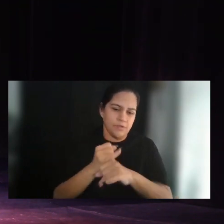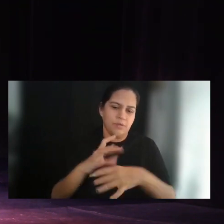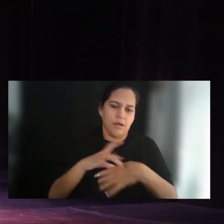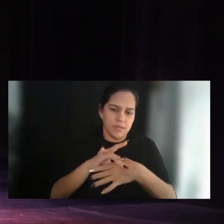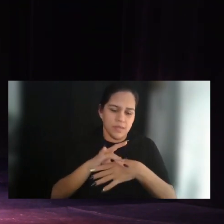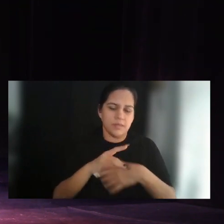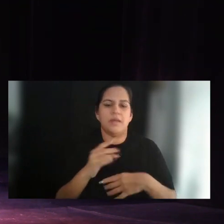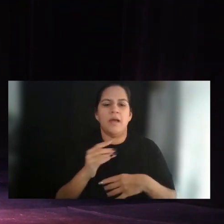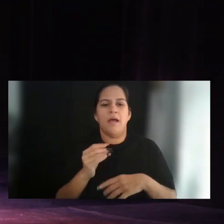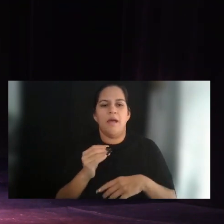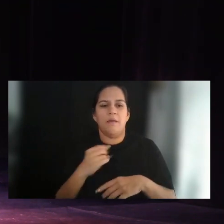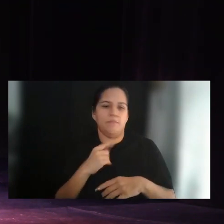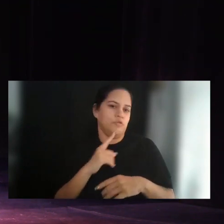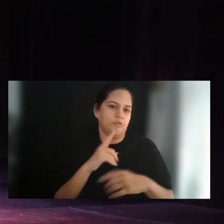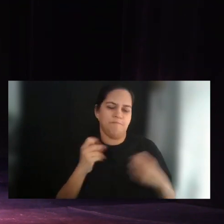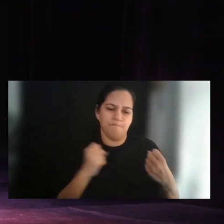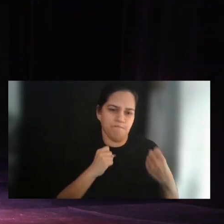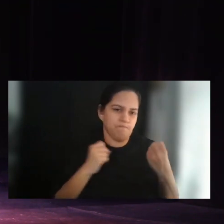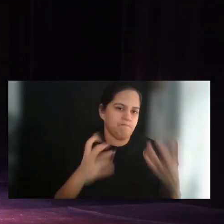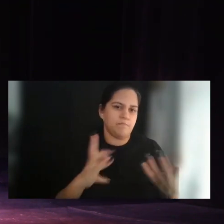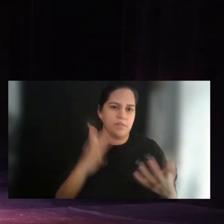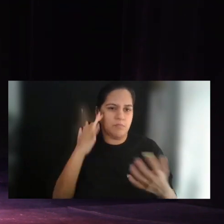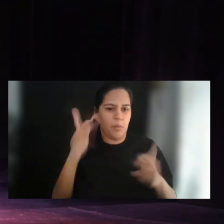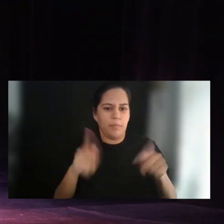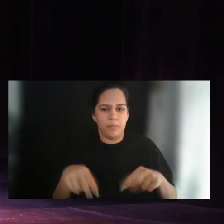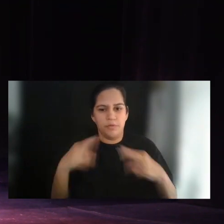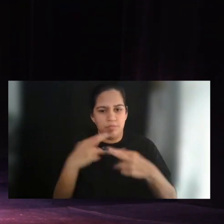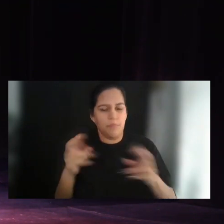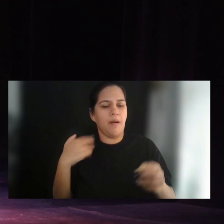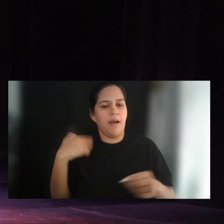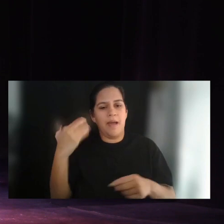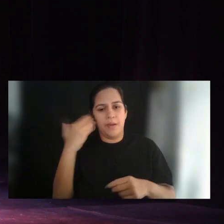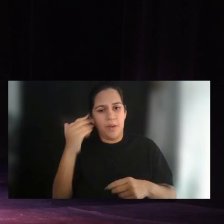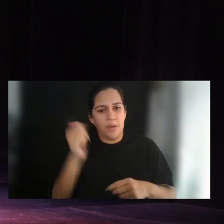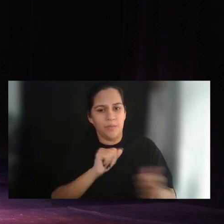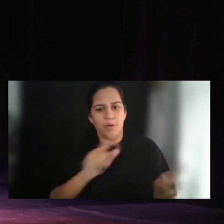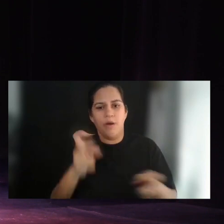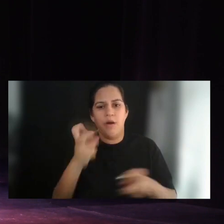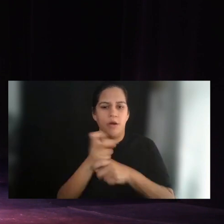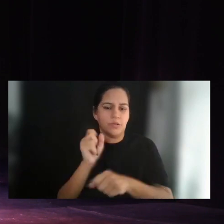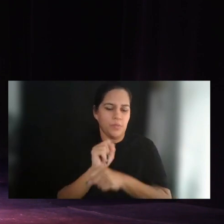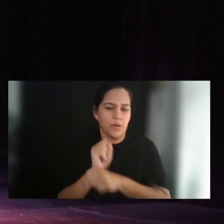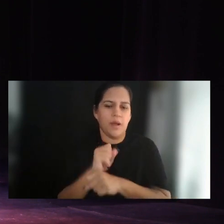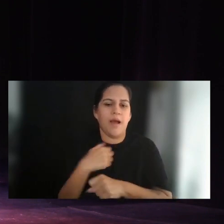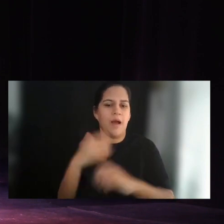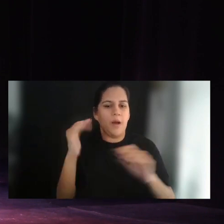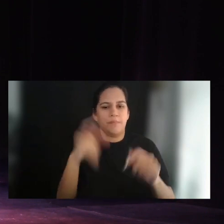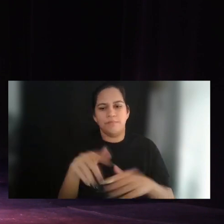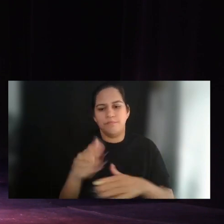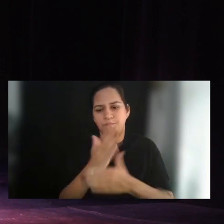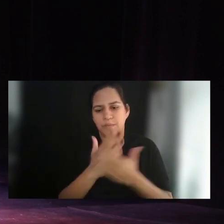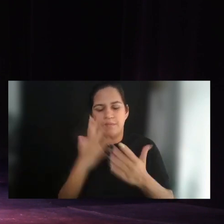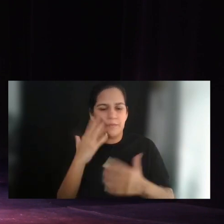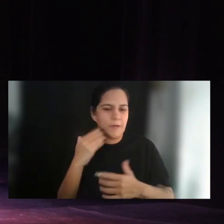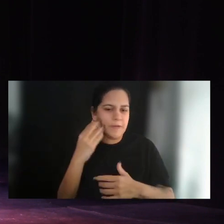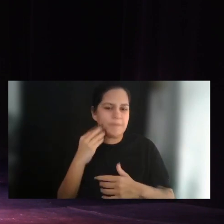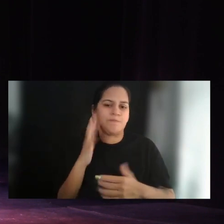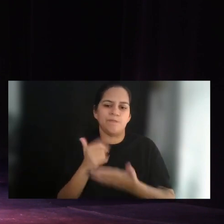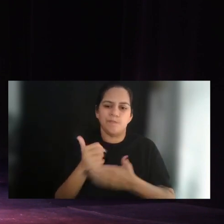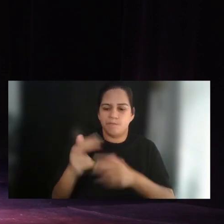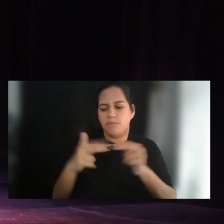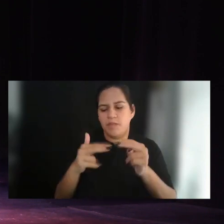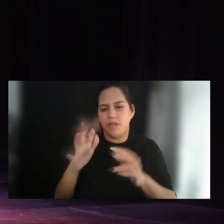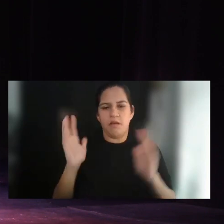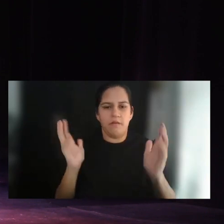ton of really smart people in this room, and I know that you're all hard to work on this, so I hope that sharing some of these experiences will help build on your conversations and ideas.